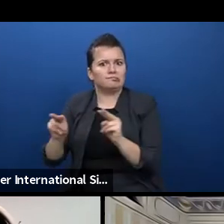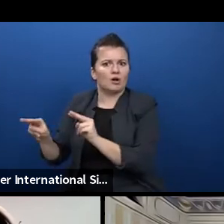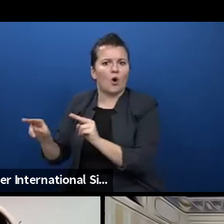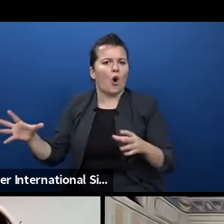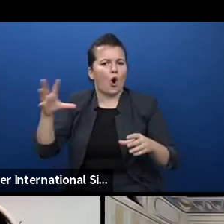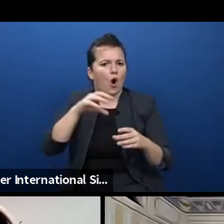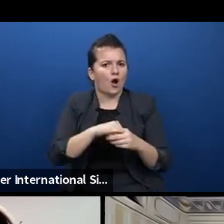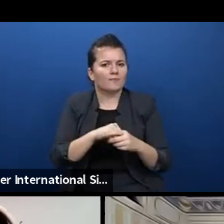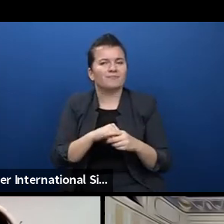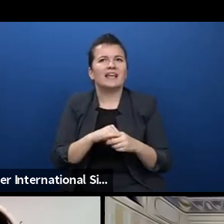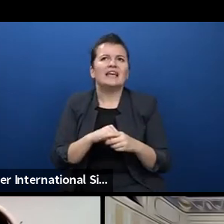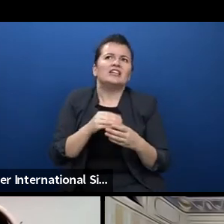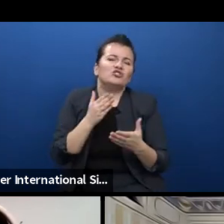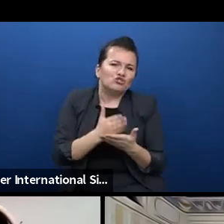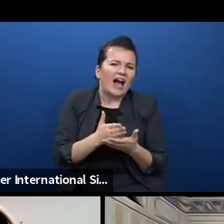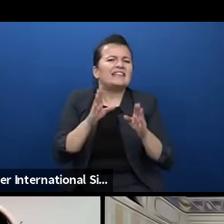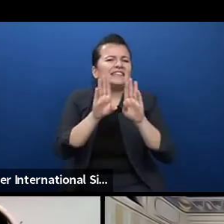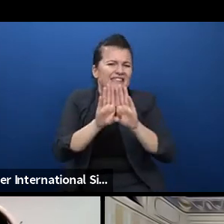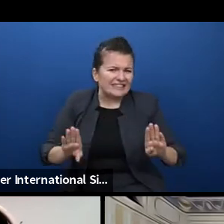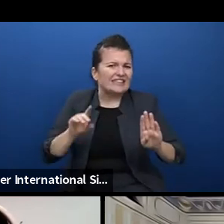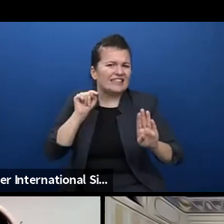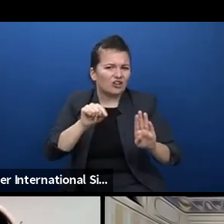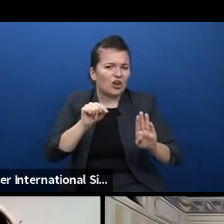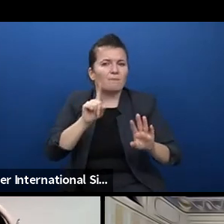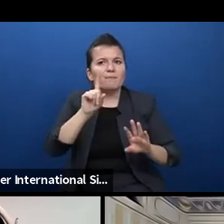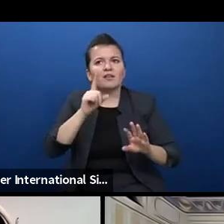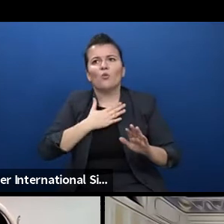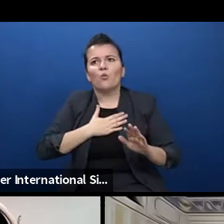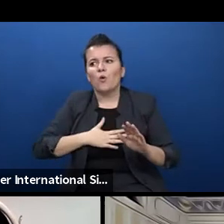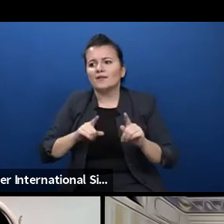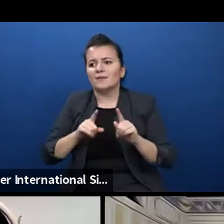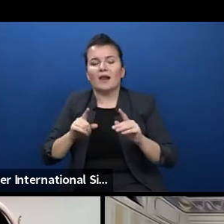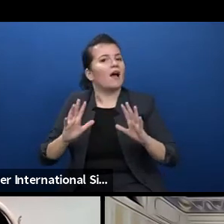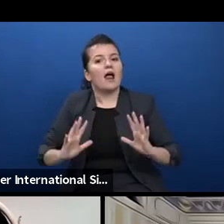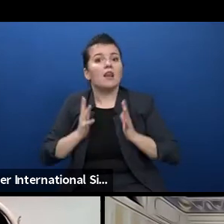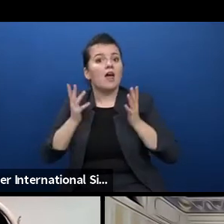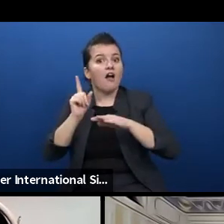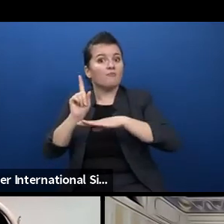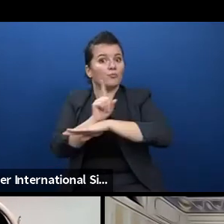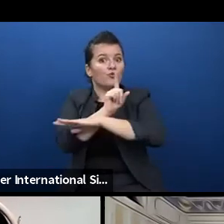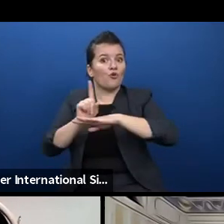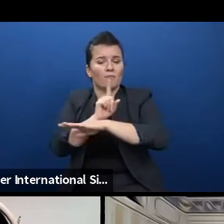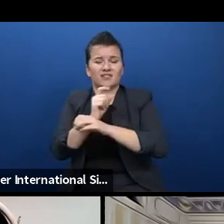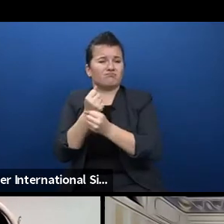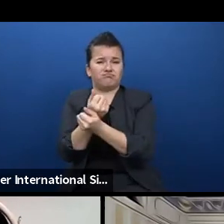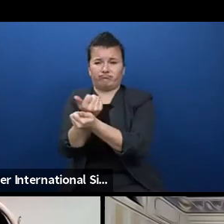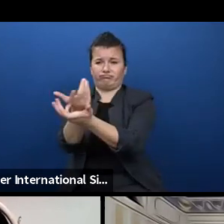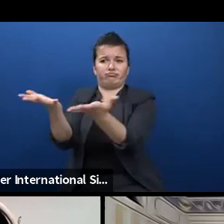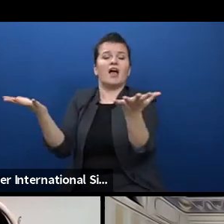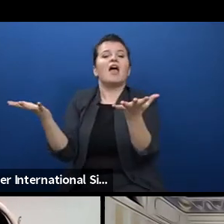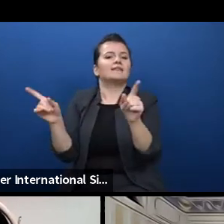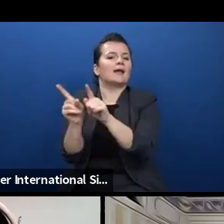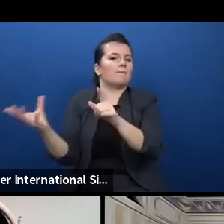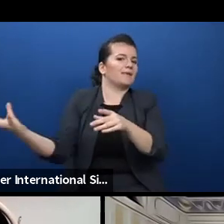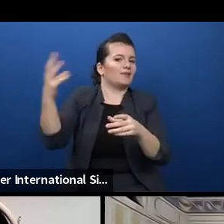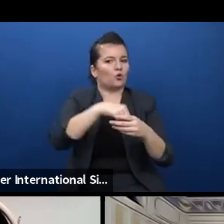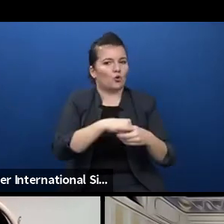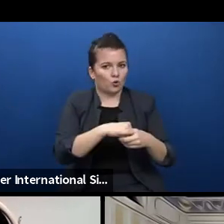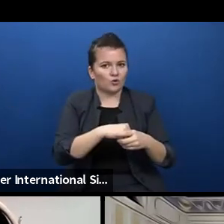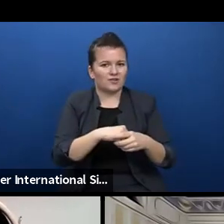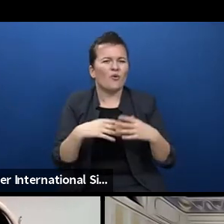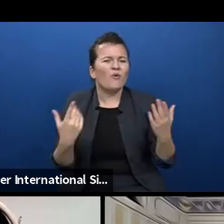think we are going to be inclusive of live performances at large because this ecosystem is